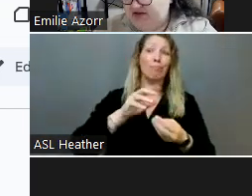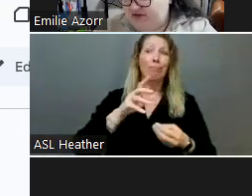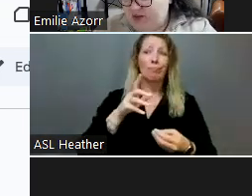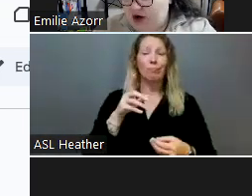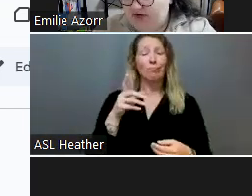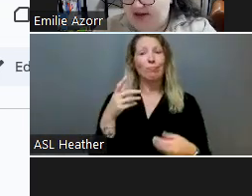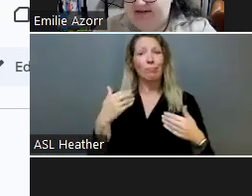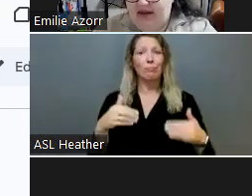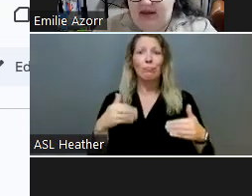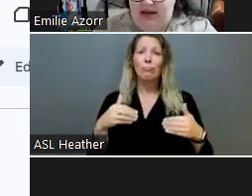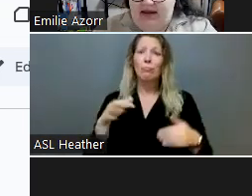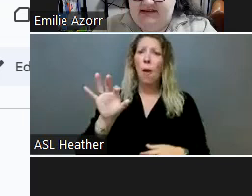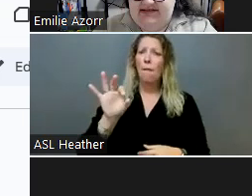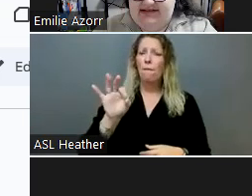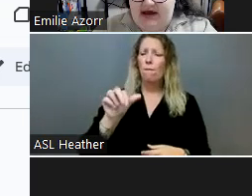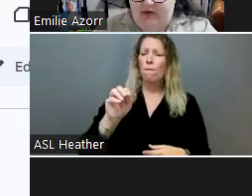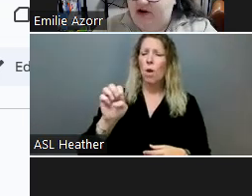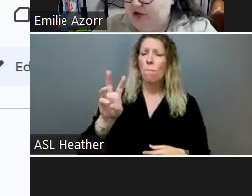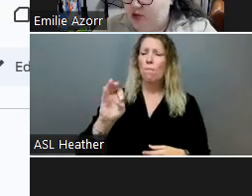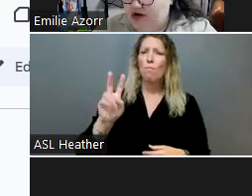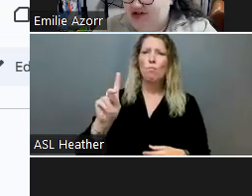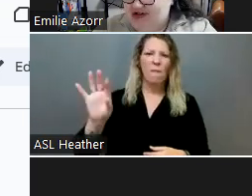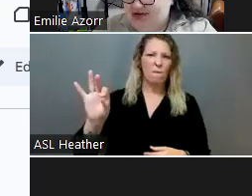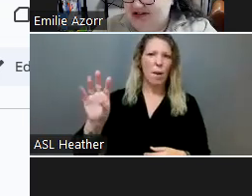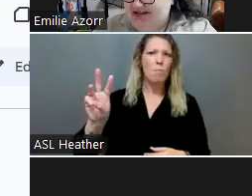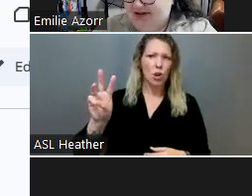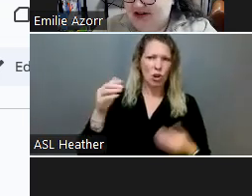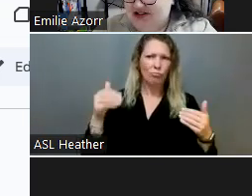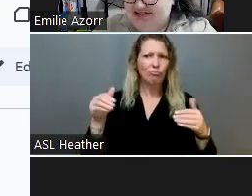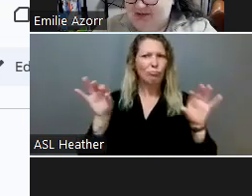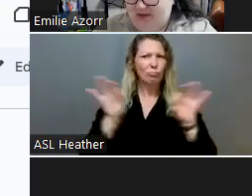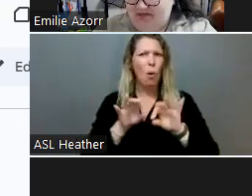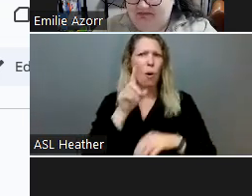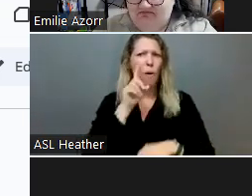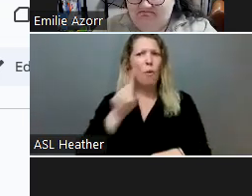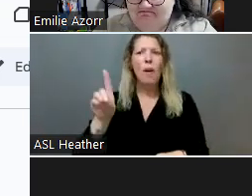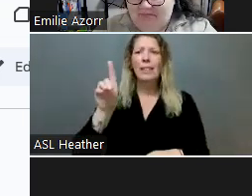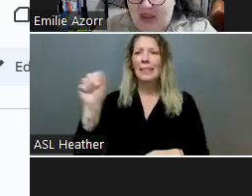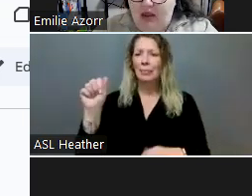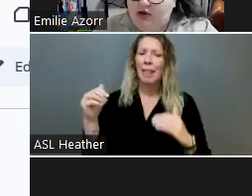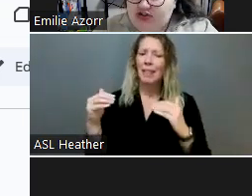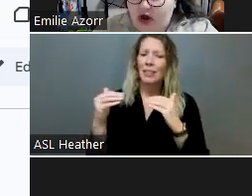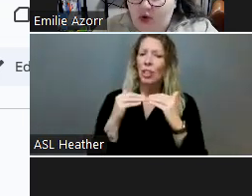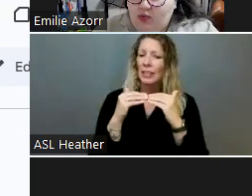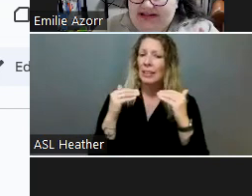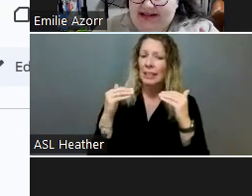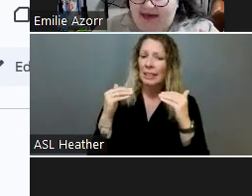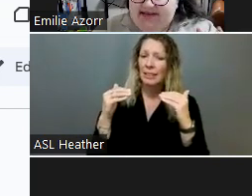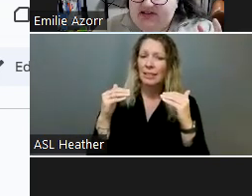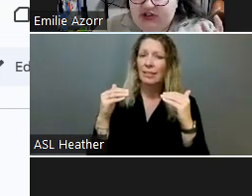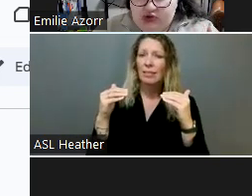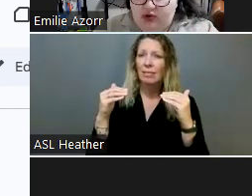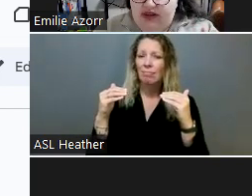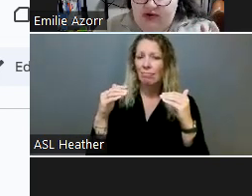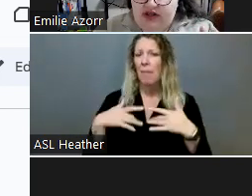it's a framework that is very important to the disability justice movement. So once